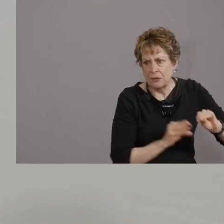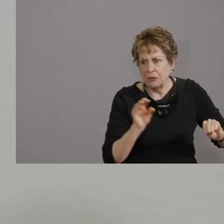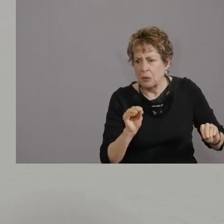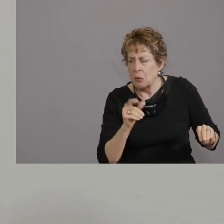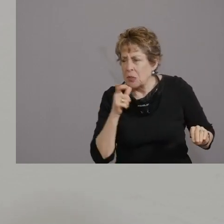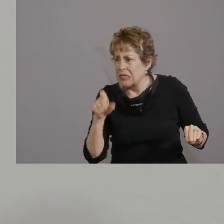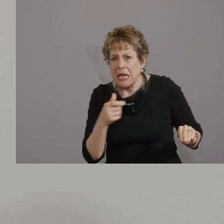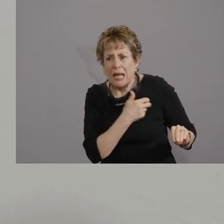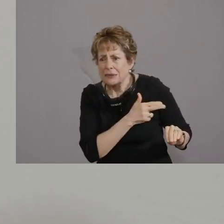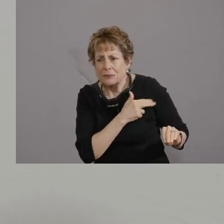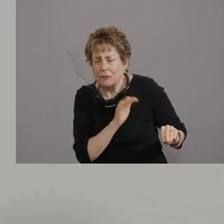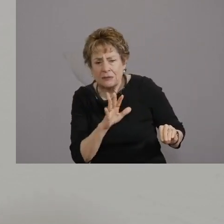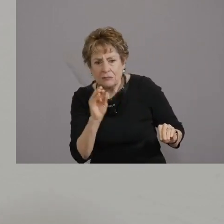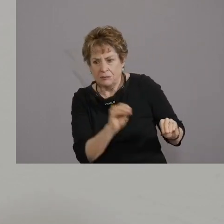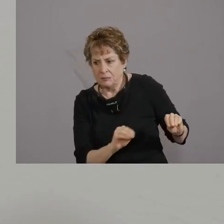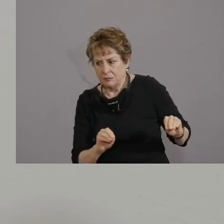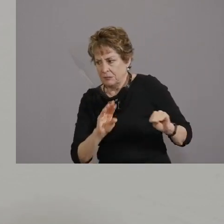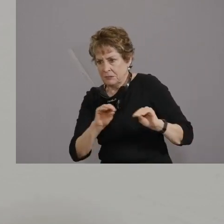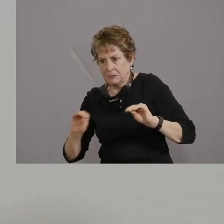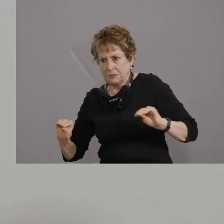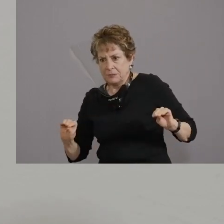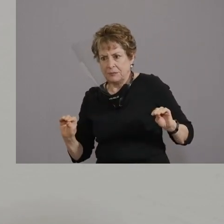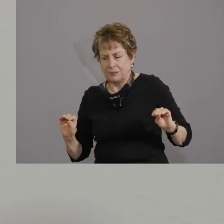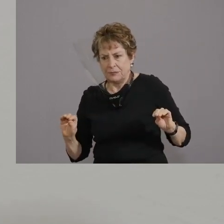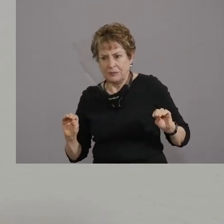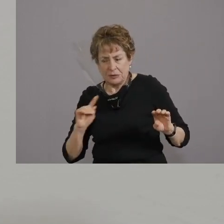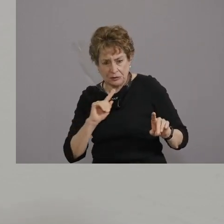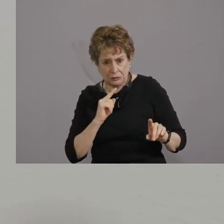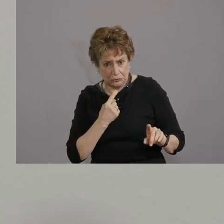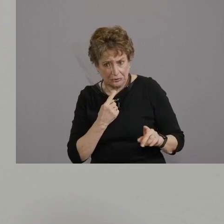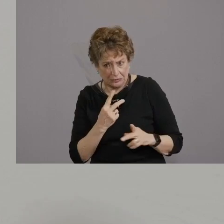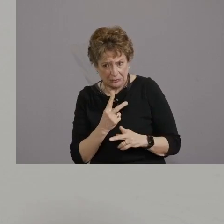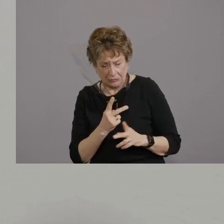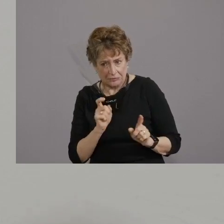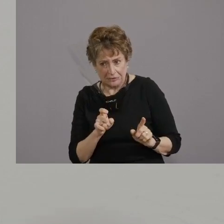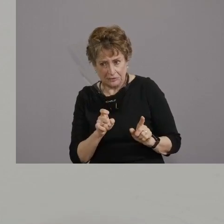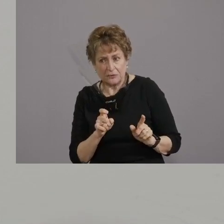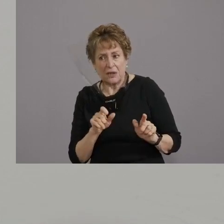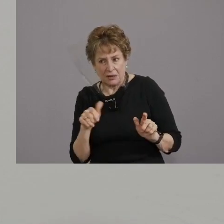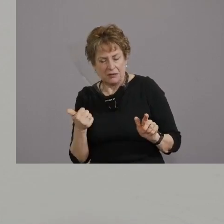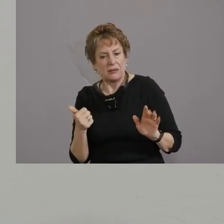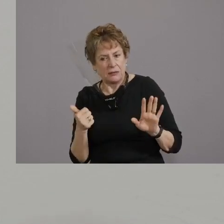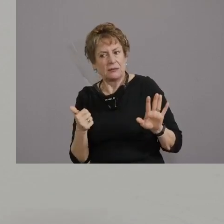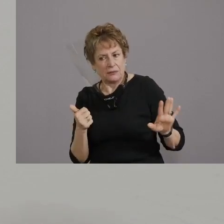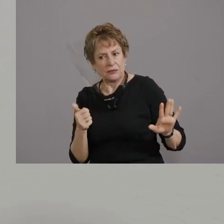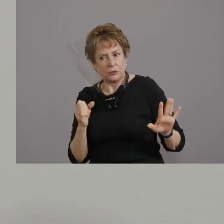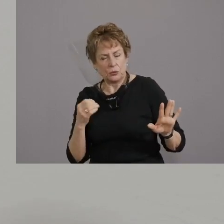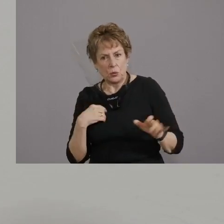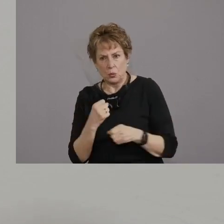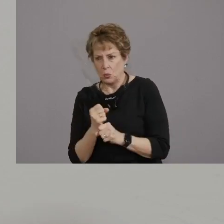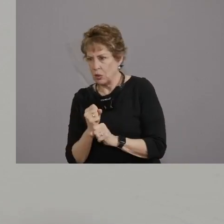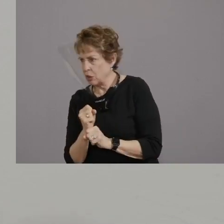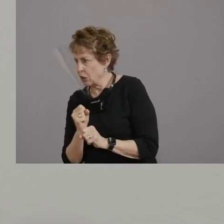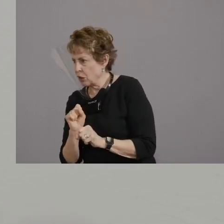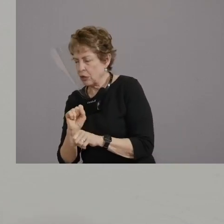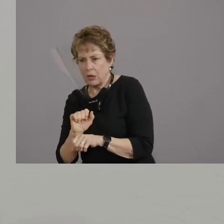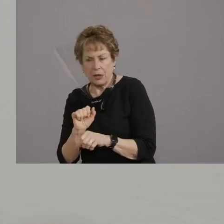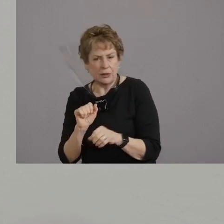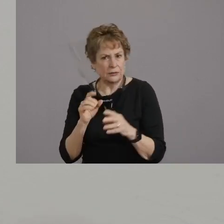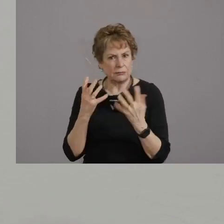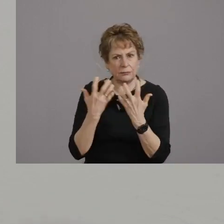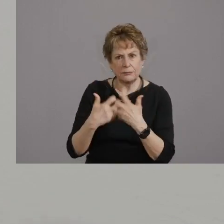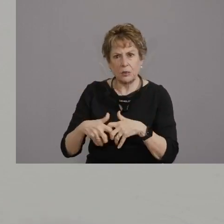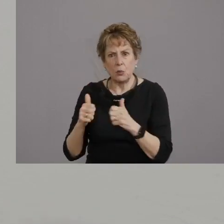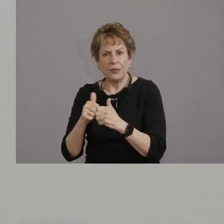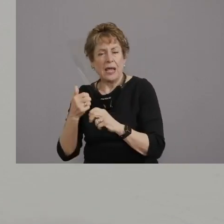have capacity for lower acuity patients, but not those higher acuity patients. So we're brainstorming with our hospitals. One of the things